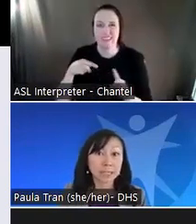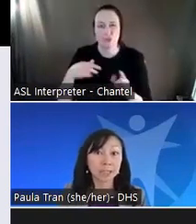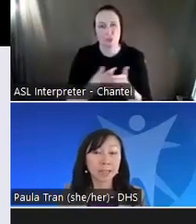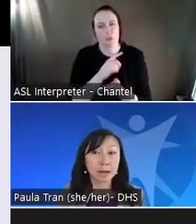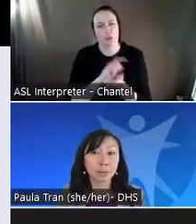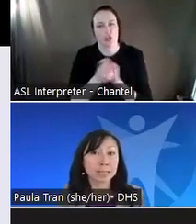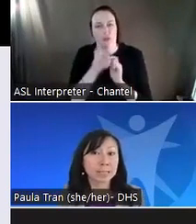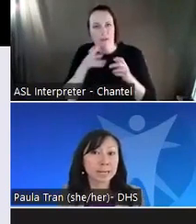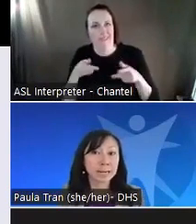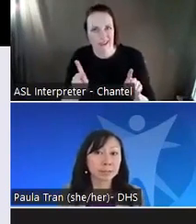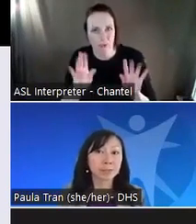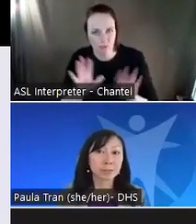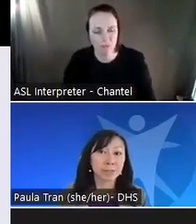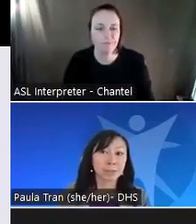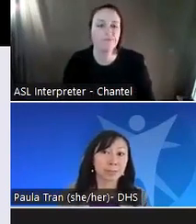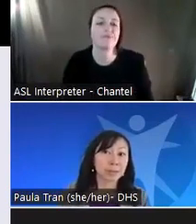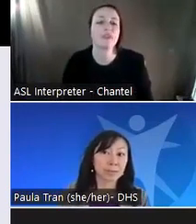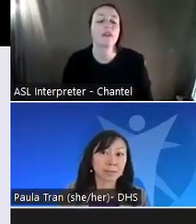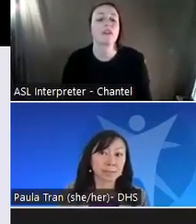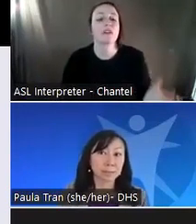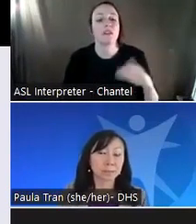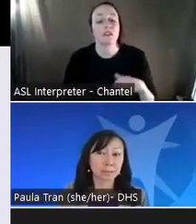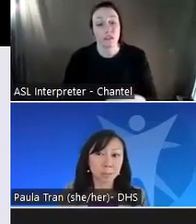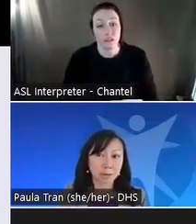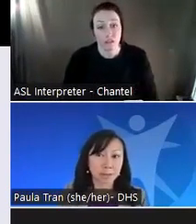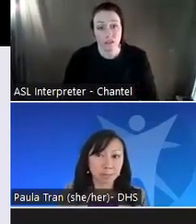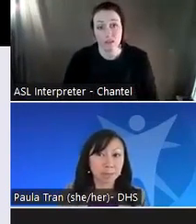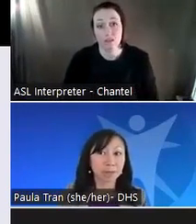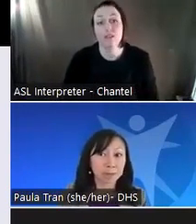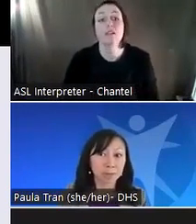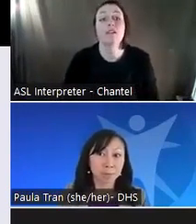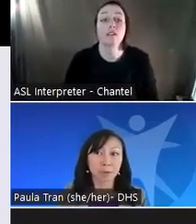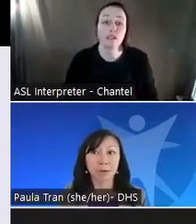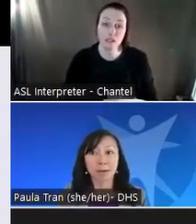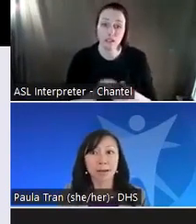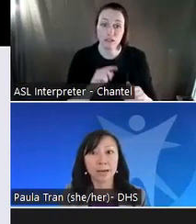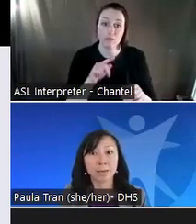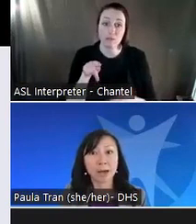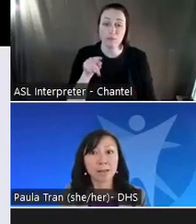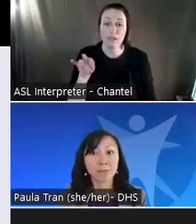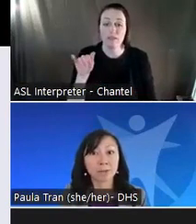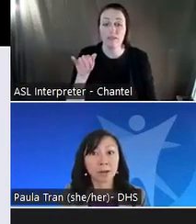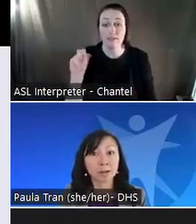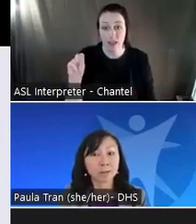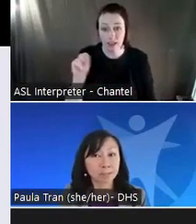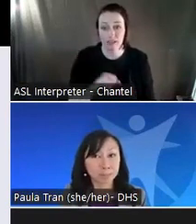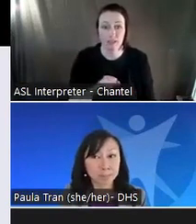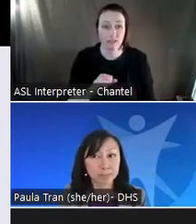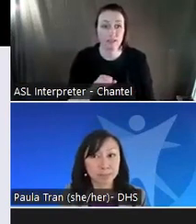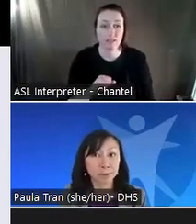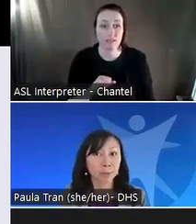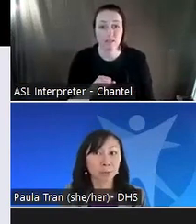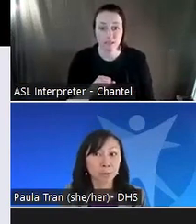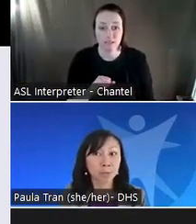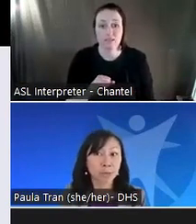In addition, we see dedicated resources to PFAS assessments and response. PFAS, or per and polyfluoroalkyl